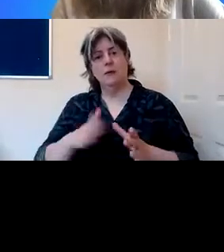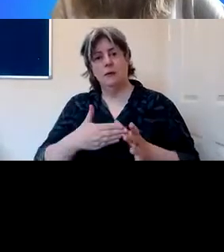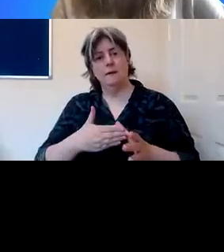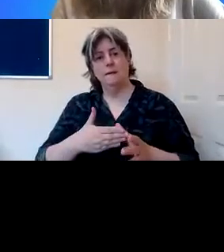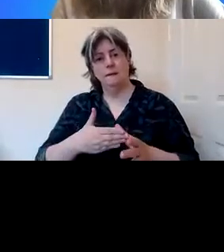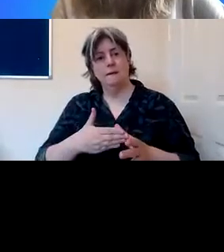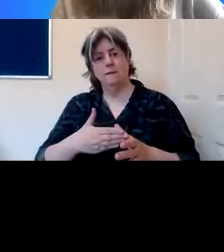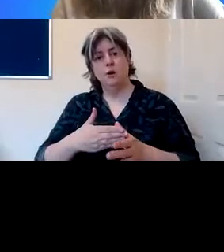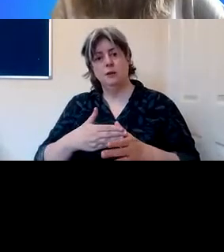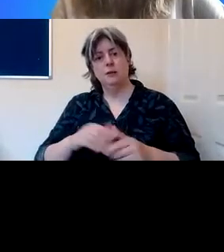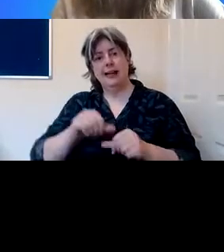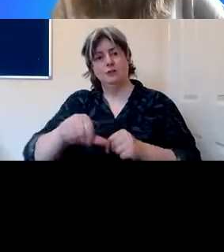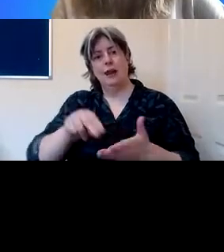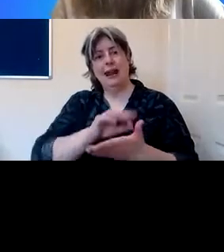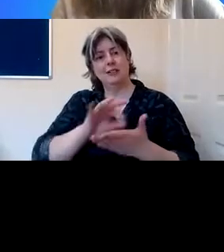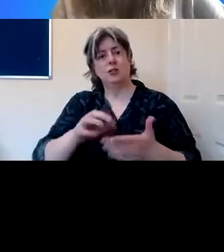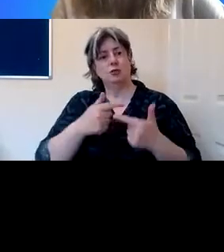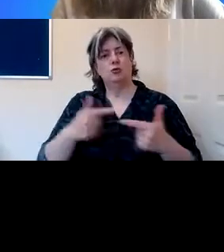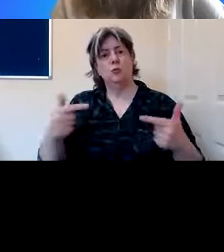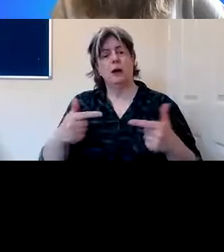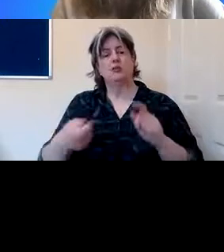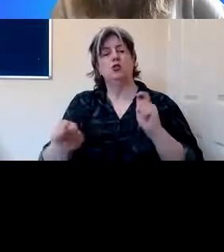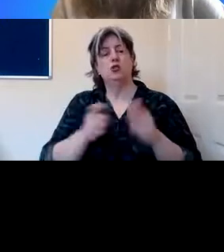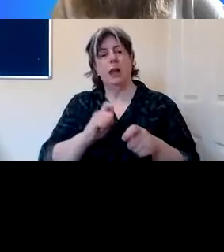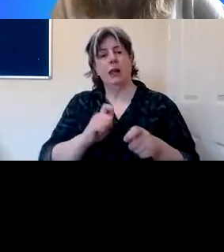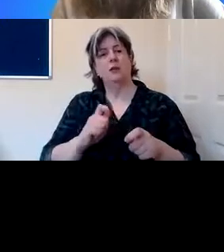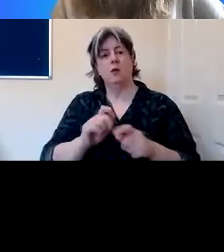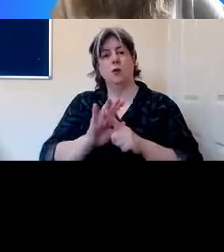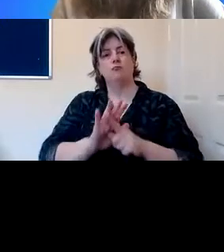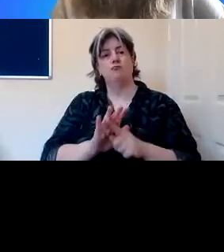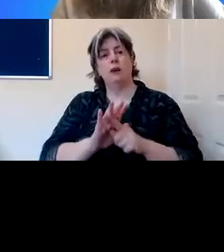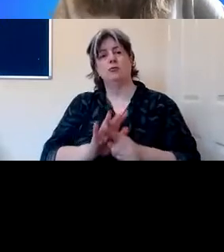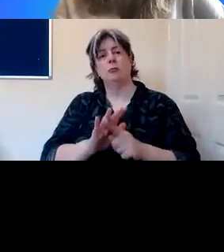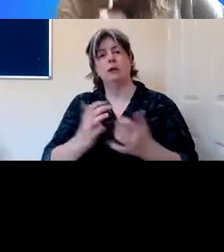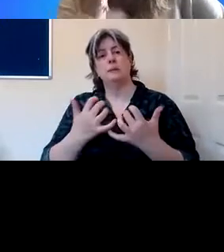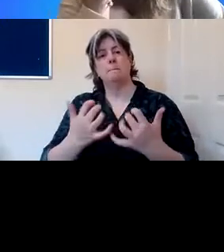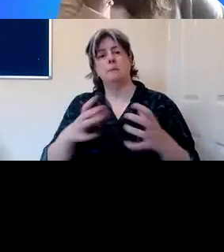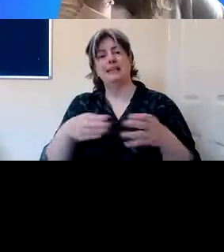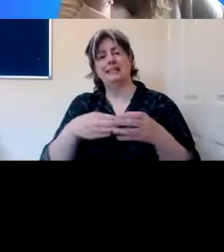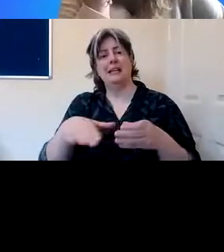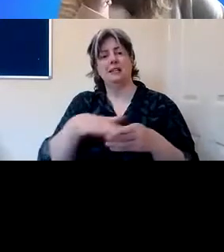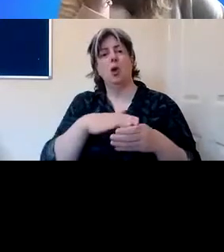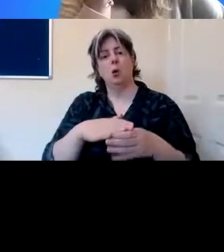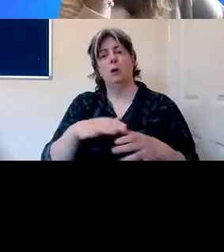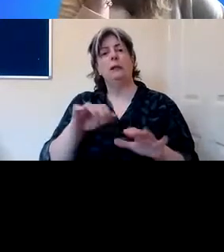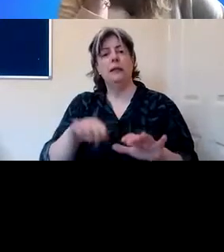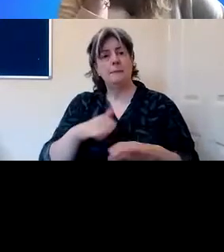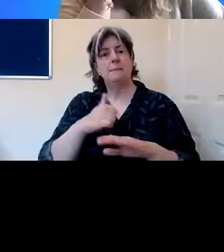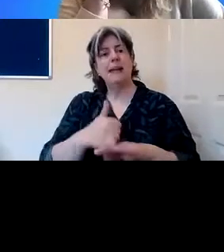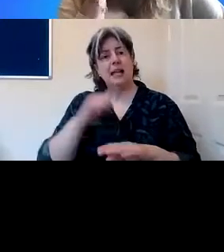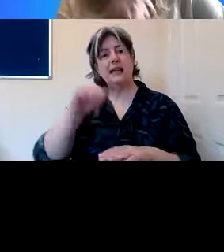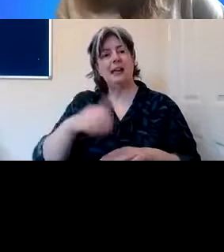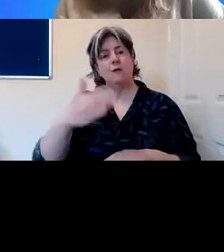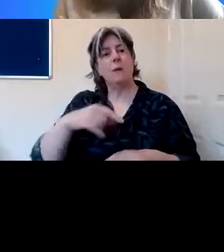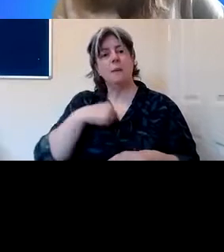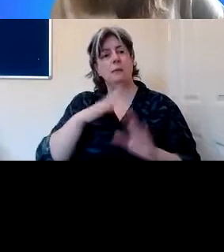much change for a very pressurised public sector to take at the moment. So it's an in principle yes from me, but I think we have to review to